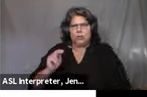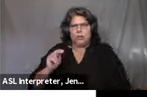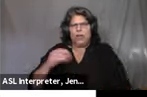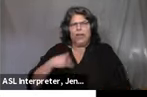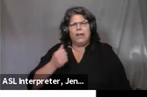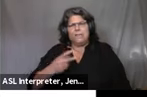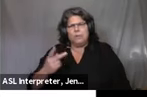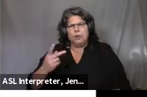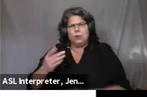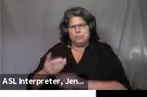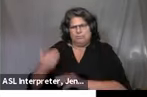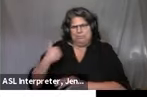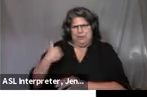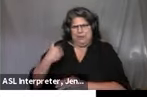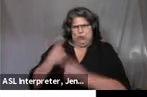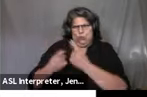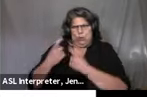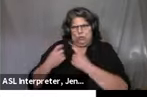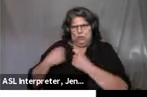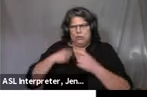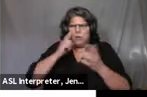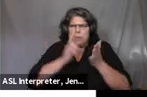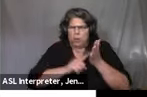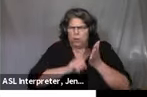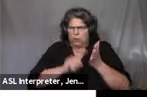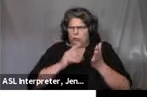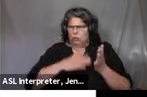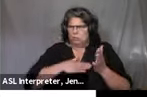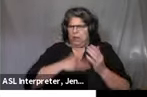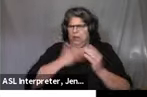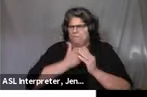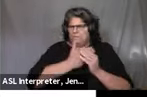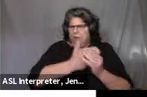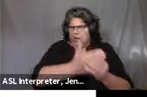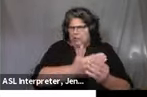I've been digging digitally through our files. And so the